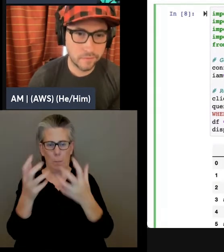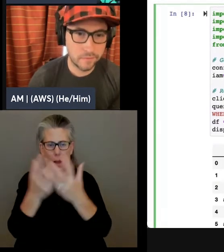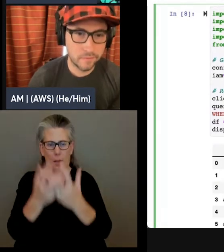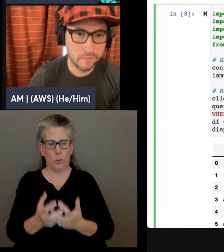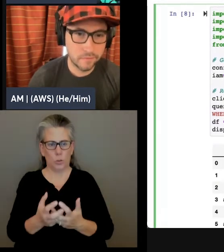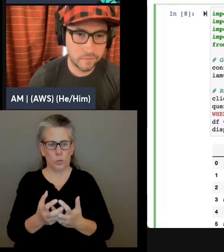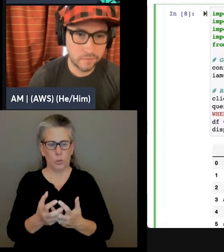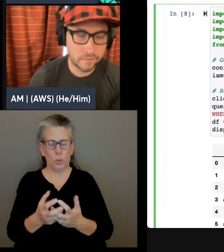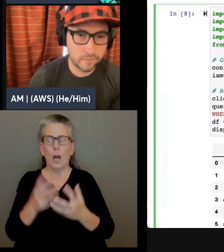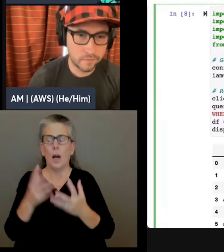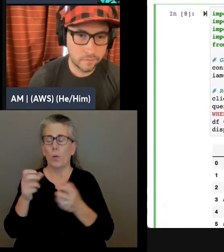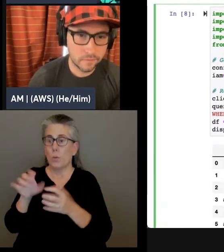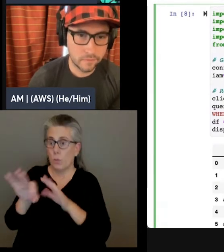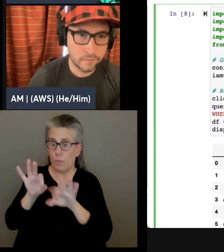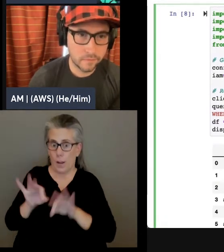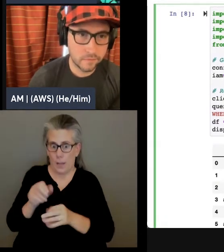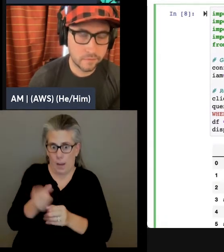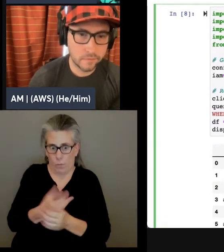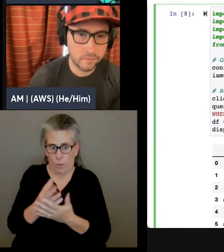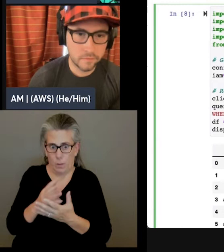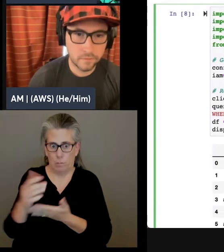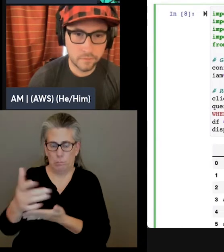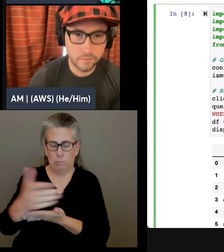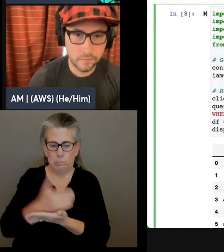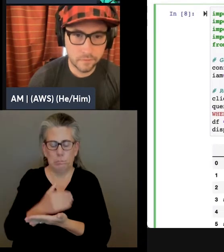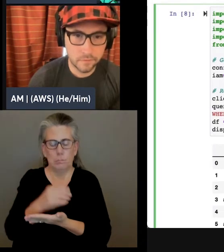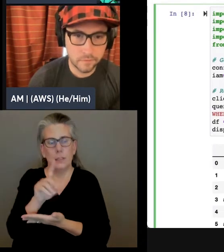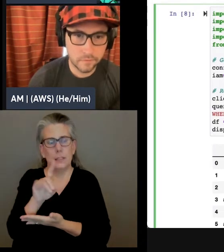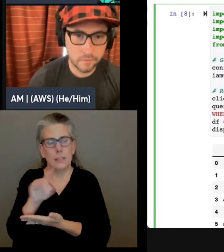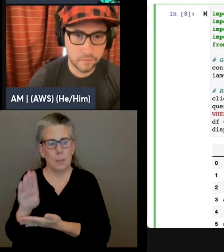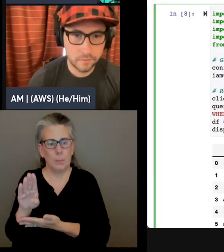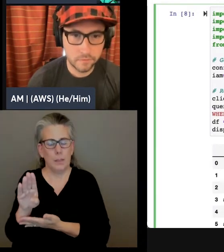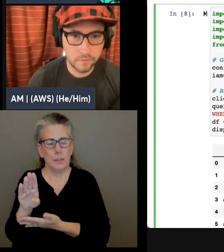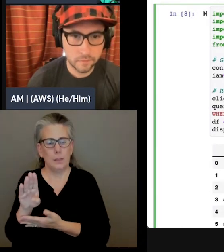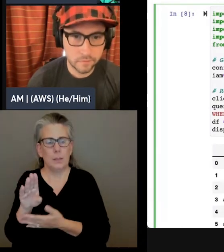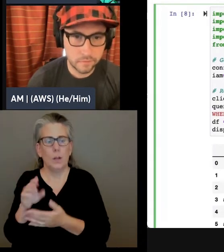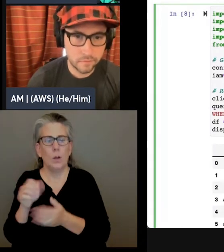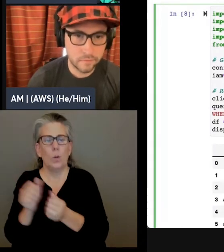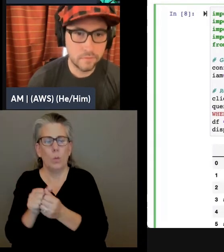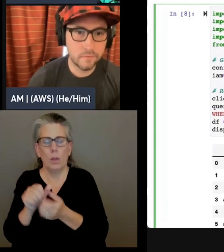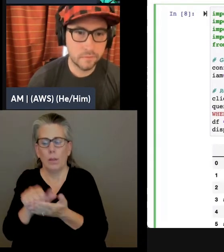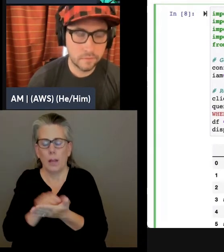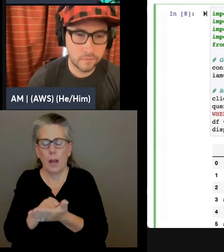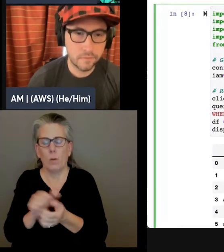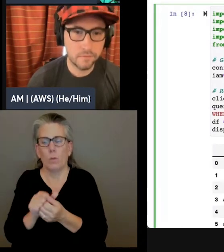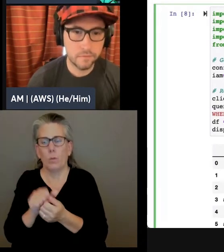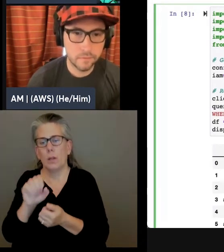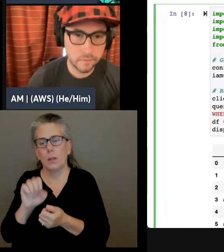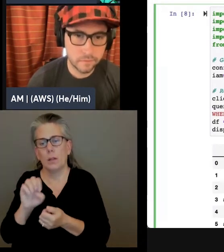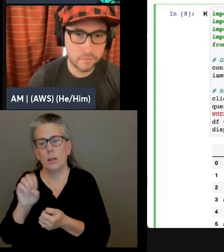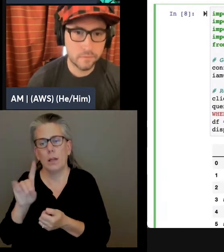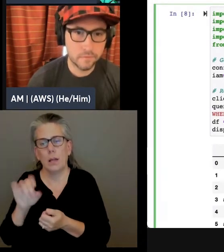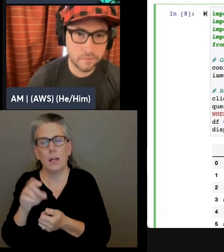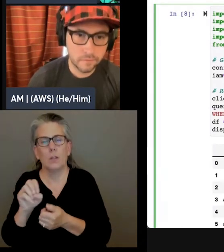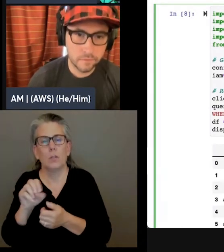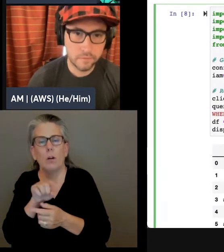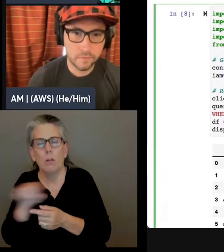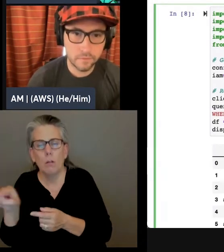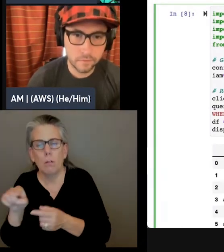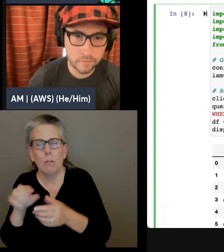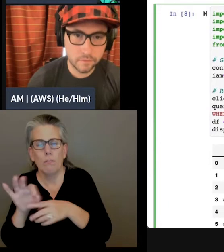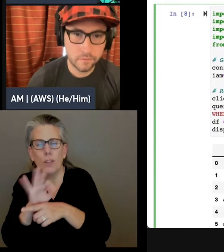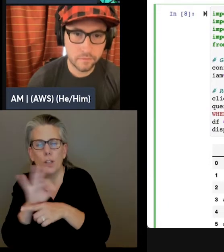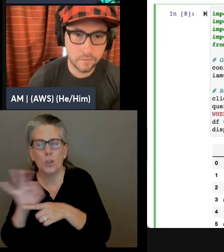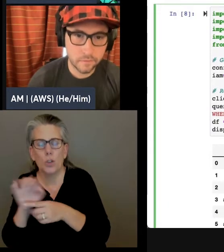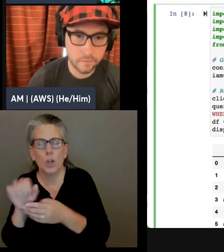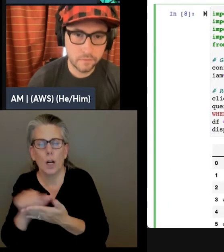my database where it has an account that has an edge coming into it called feature of account that basically